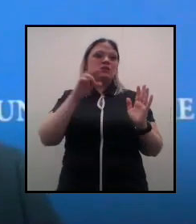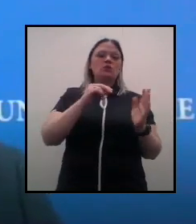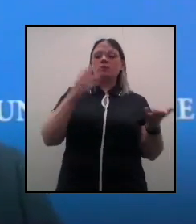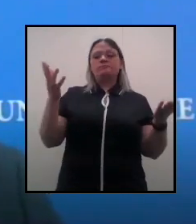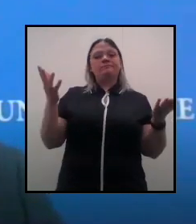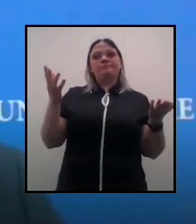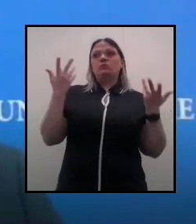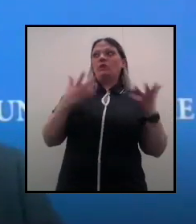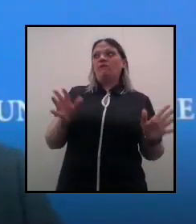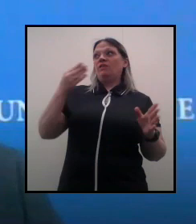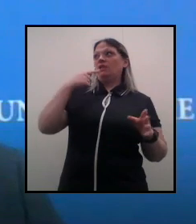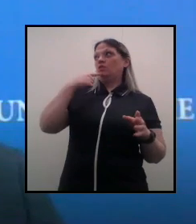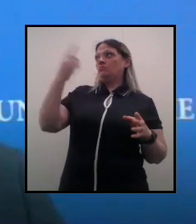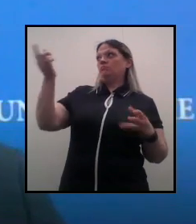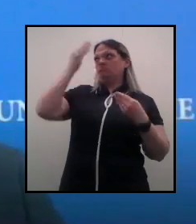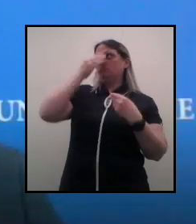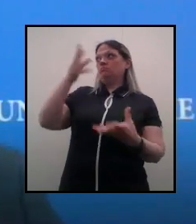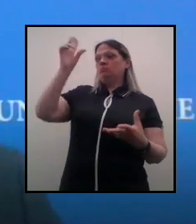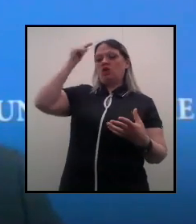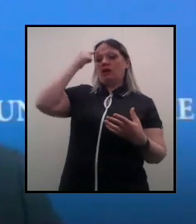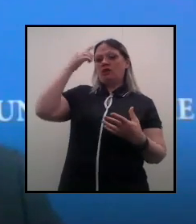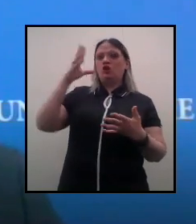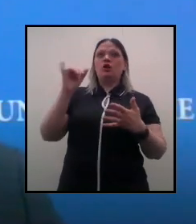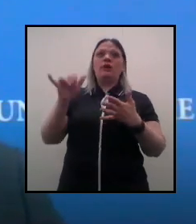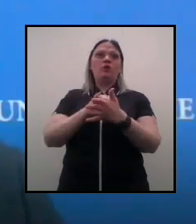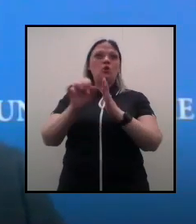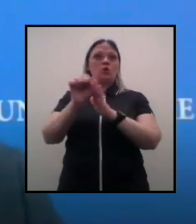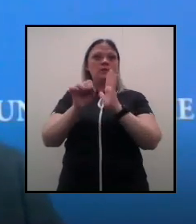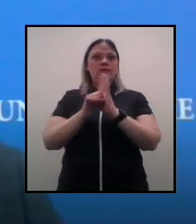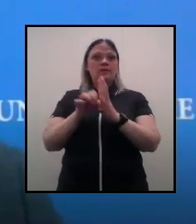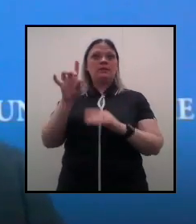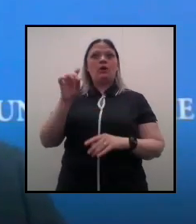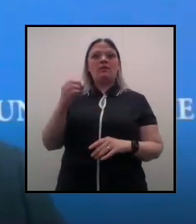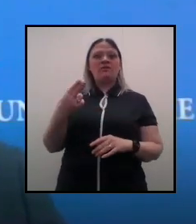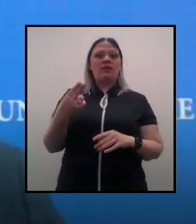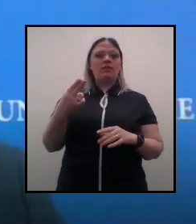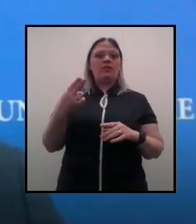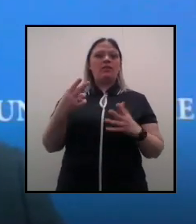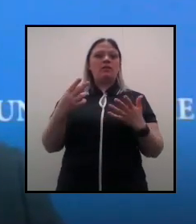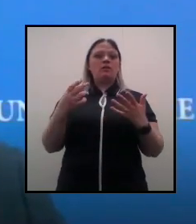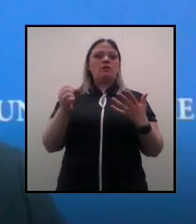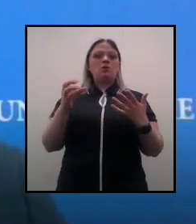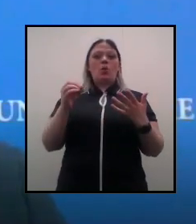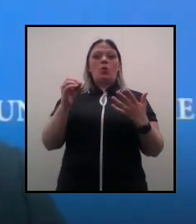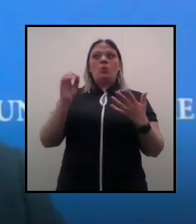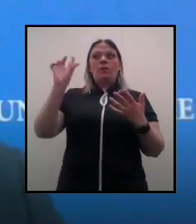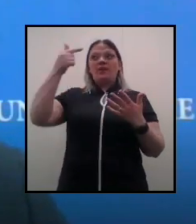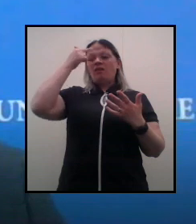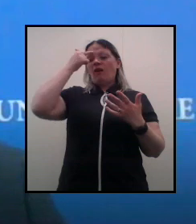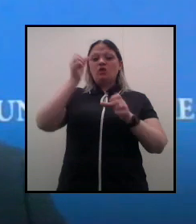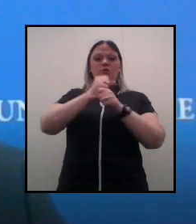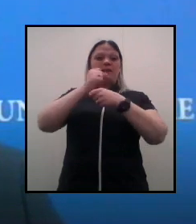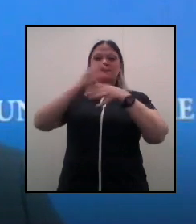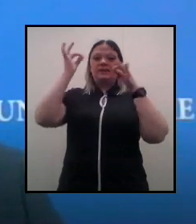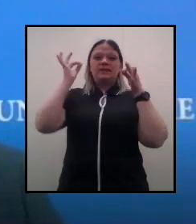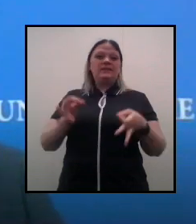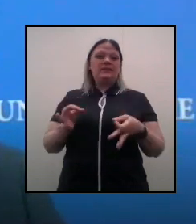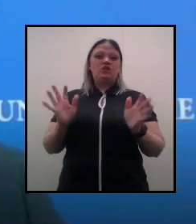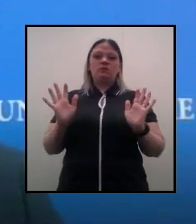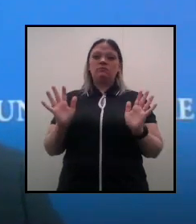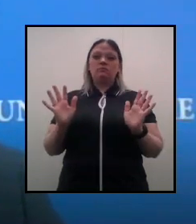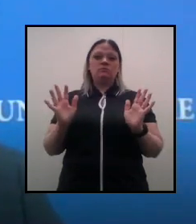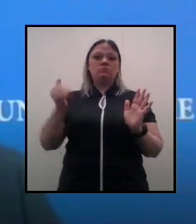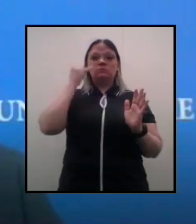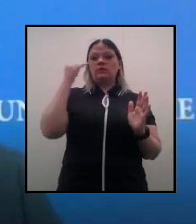provided to the governor's staff. I know it was shared with the New York State Department of Health. In the end, it is the governor who's making determinations on whether or not